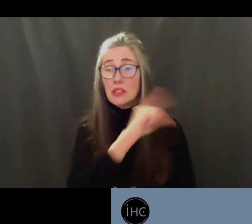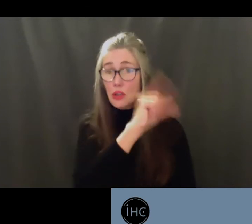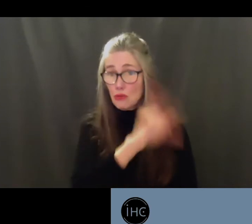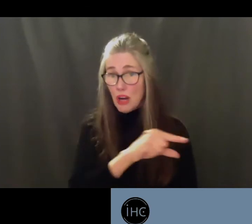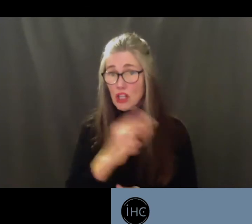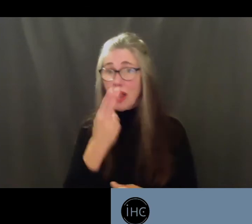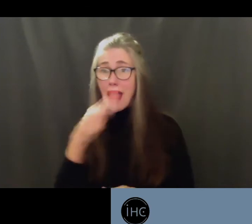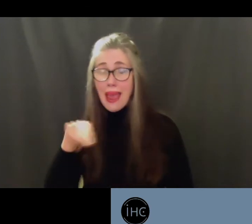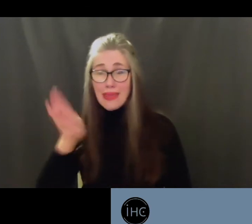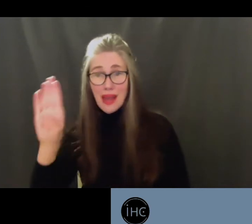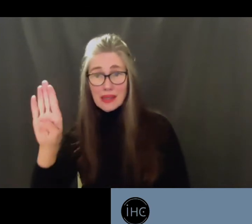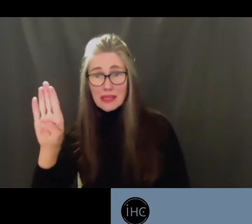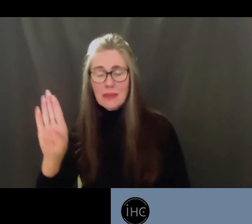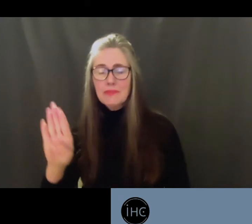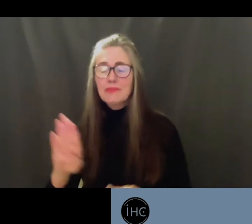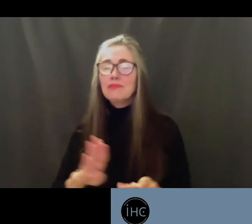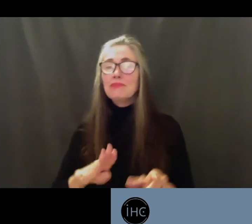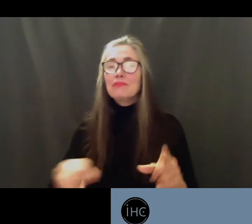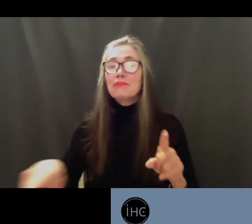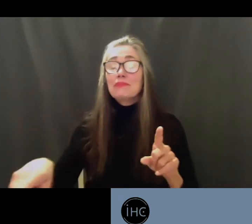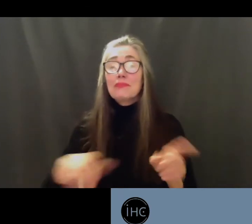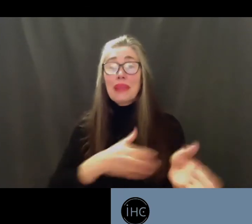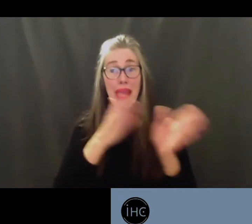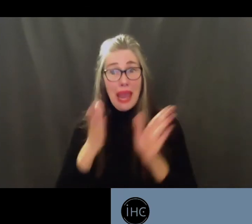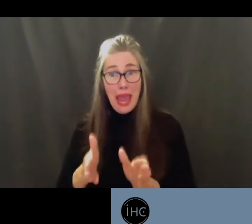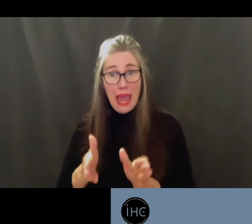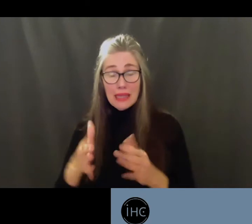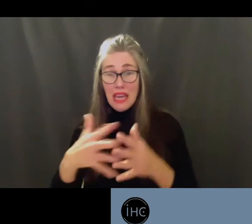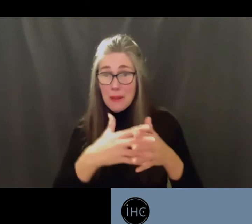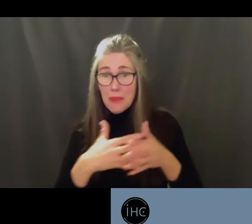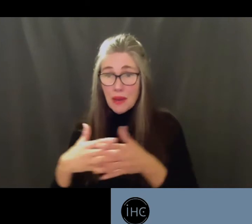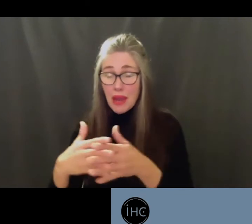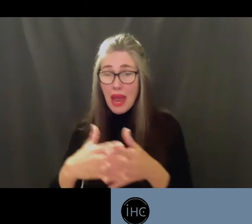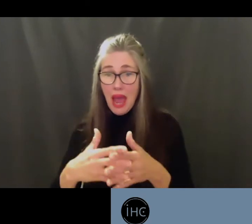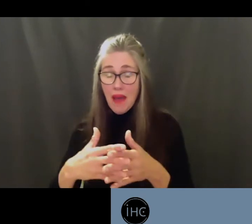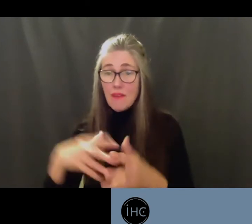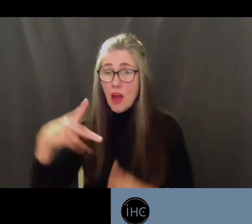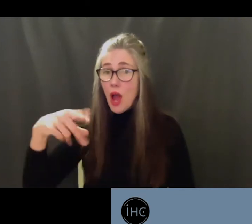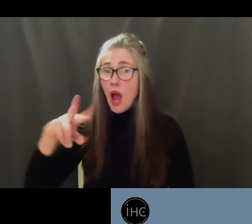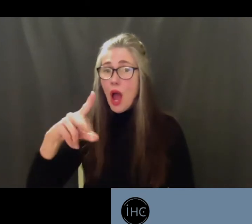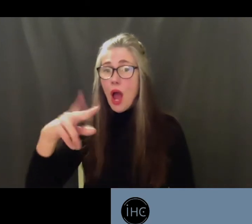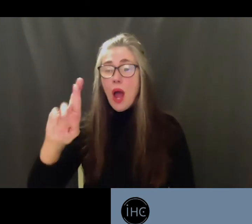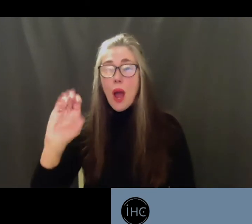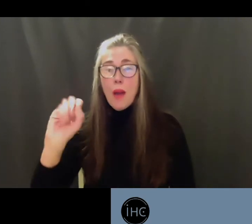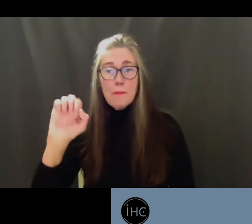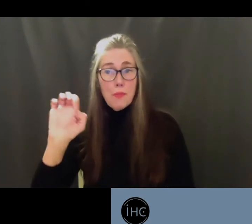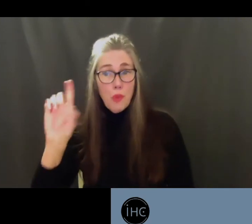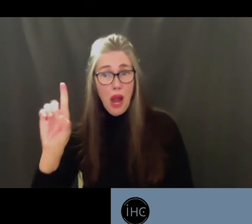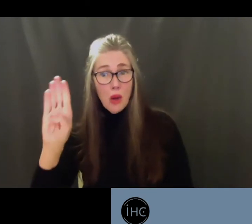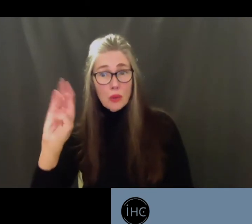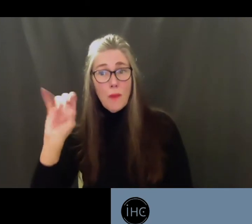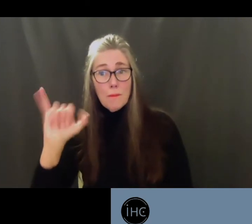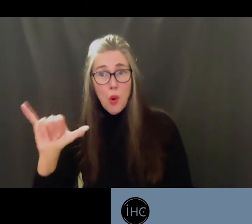there was a Proud Boys rally in the States in September 2020. And this picture I have is